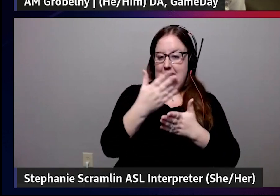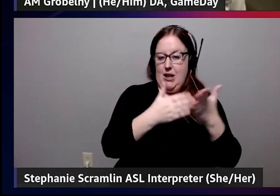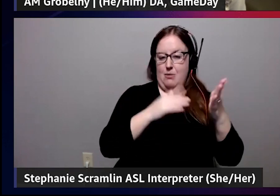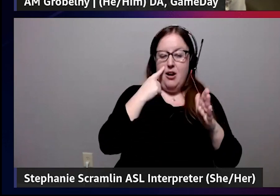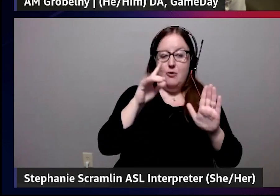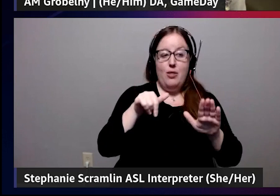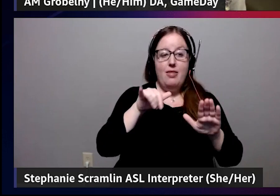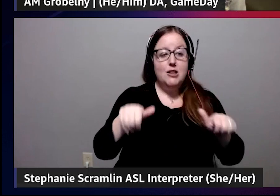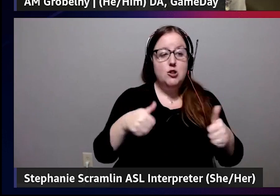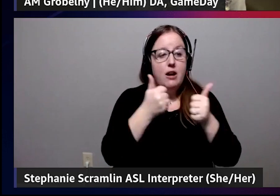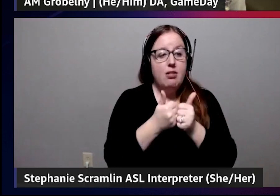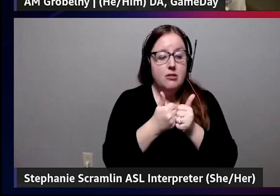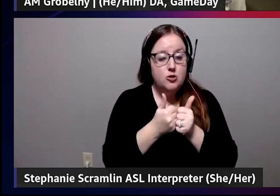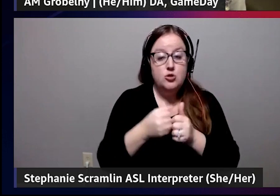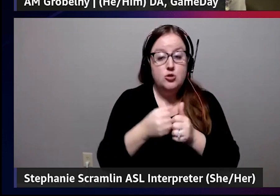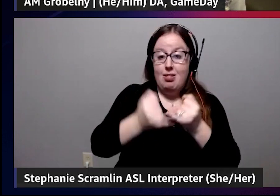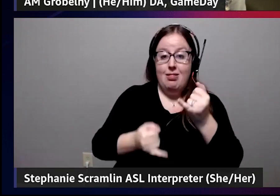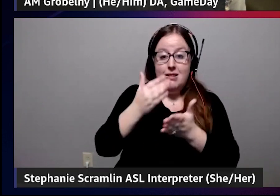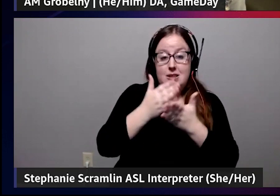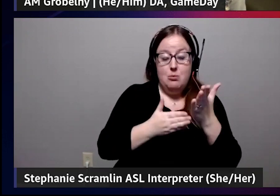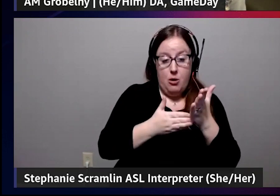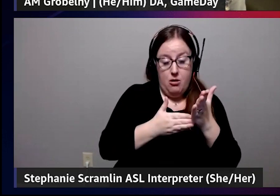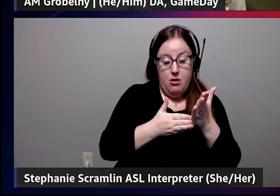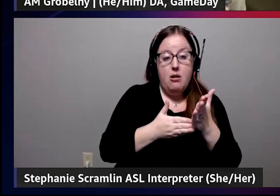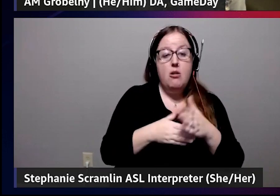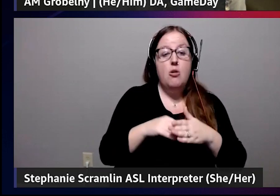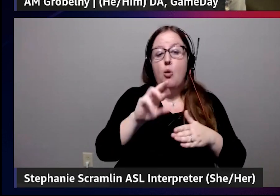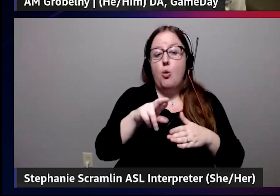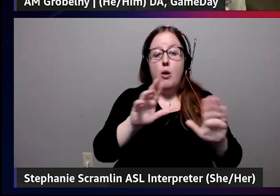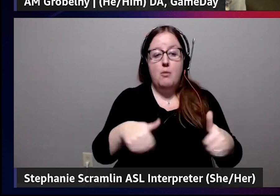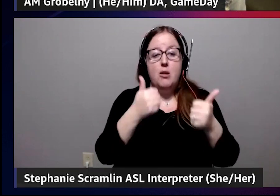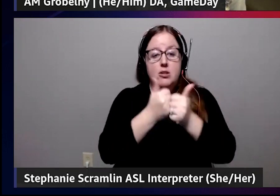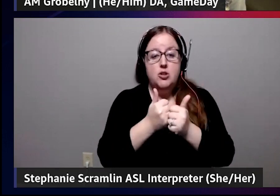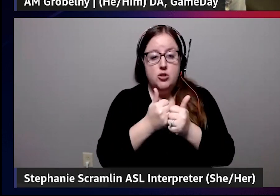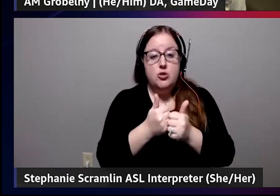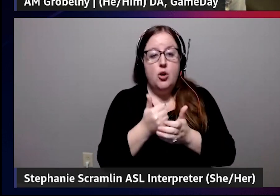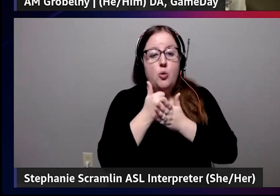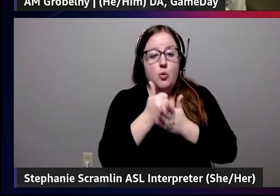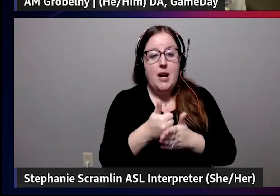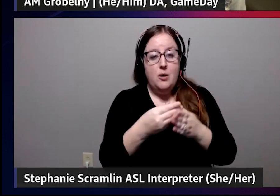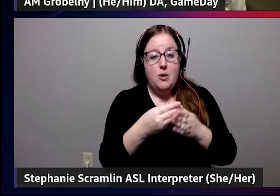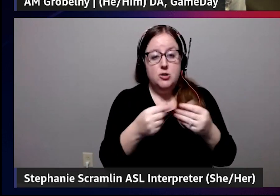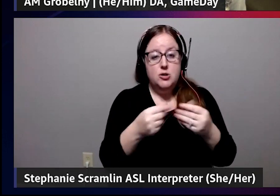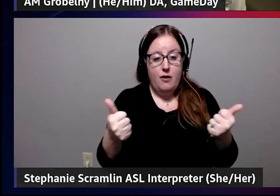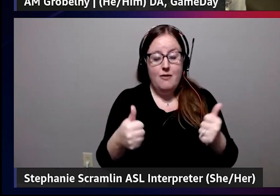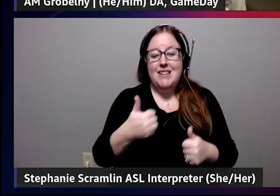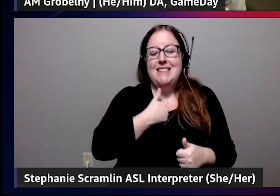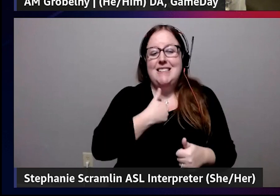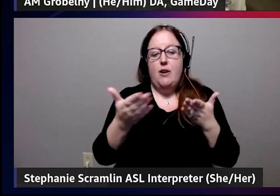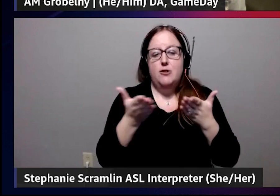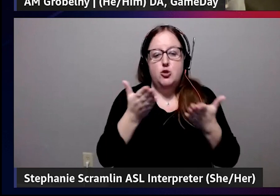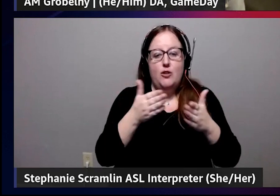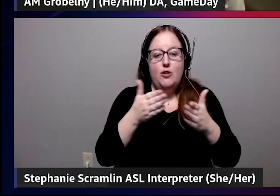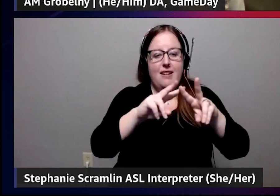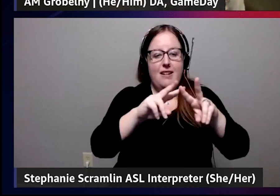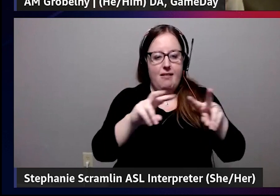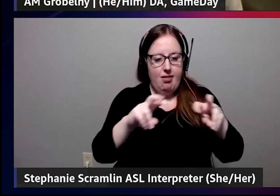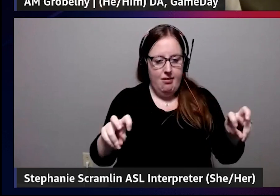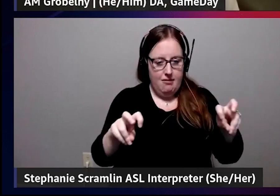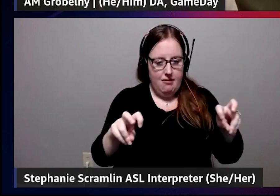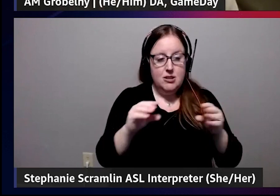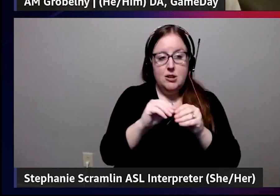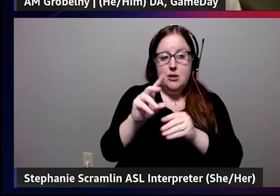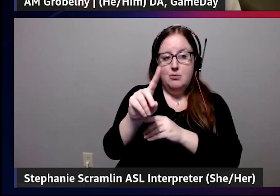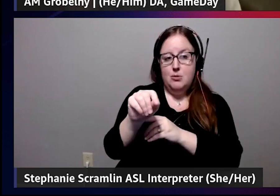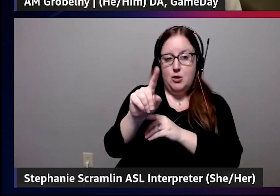challenge. Last part or problem or challenge that we help solving is, I would say, self-service analytics. So more data teams